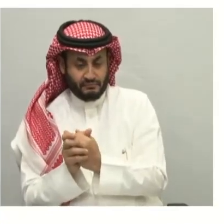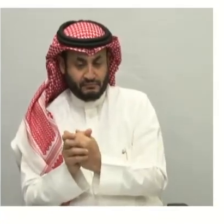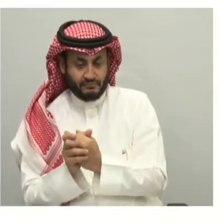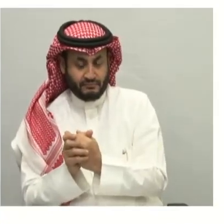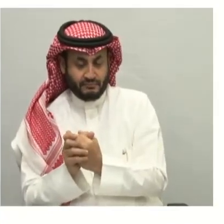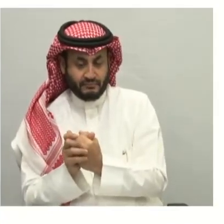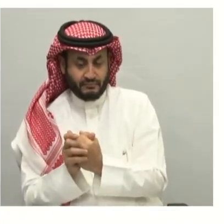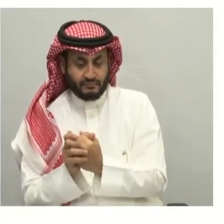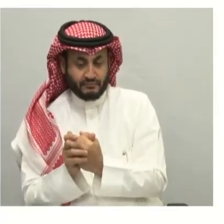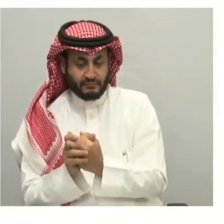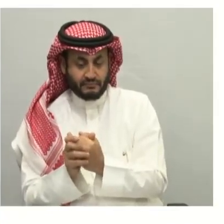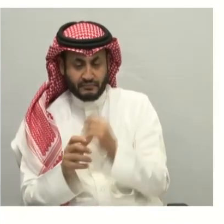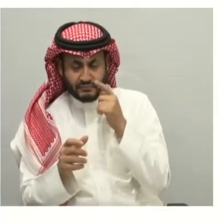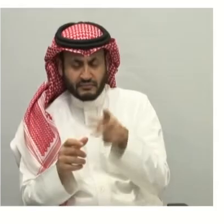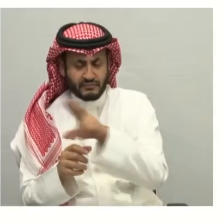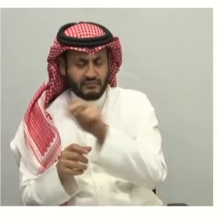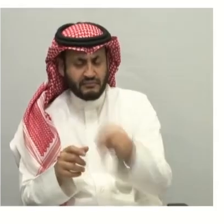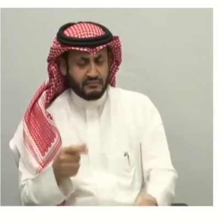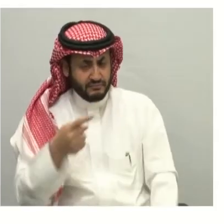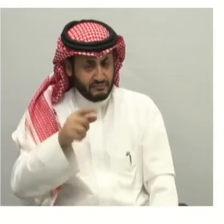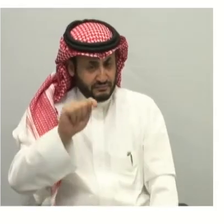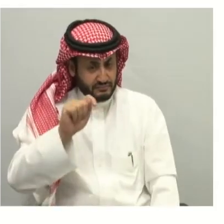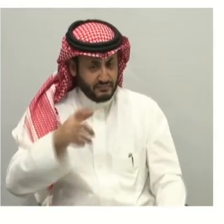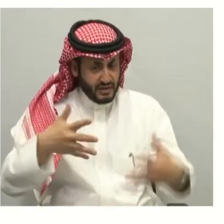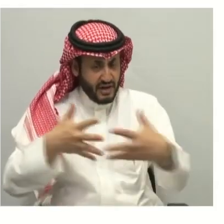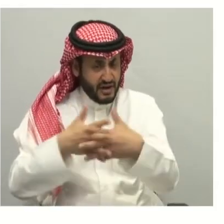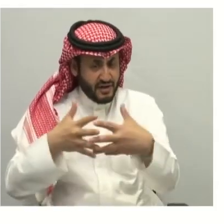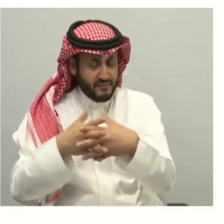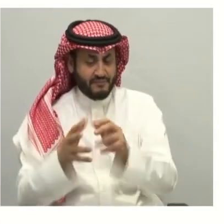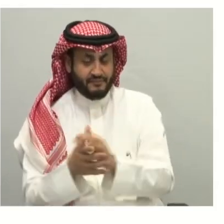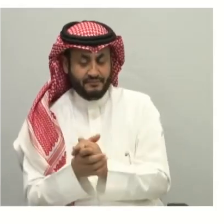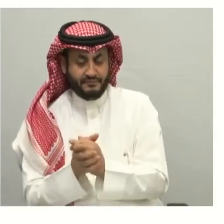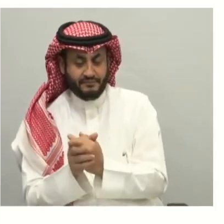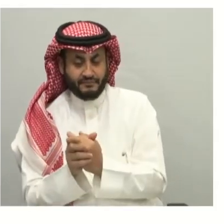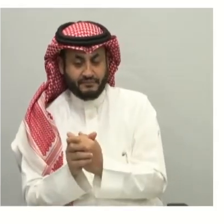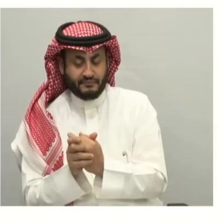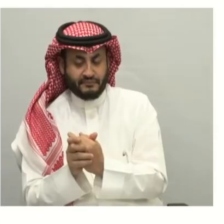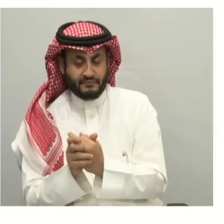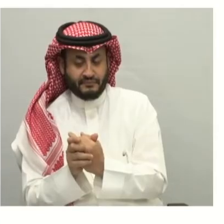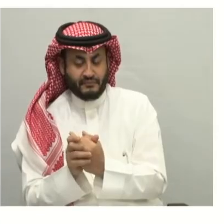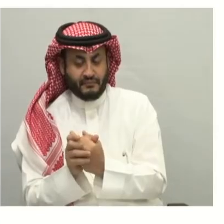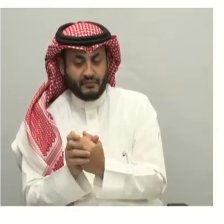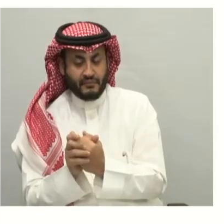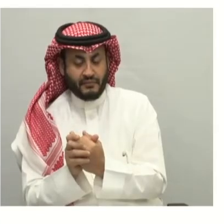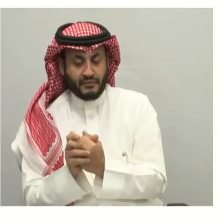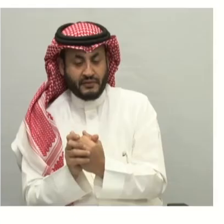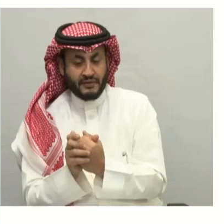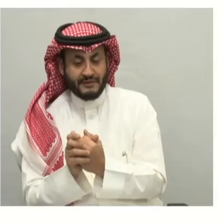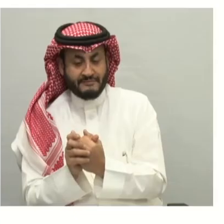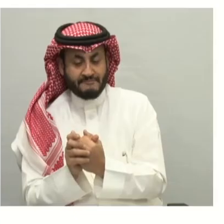I'm going to wear a sweater and jeans. I'm going to wear a sweater and